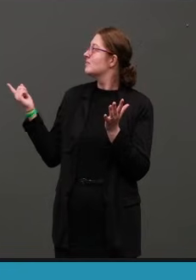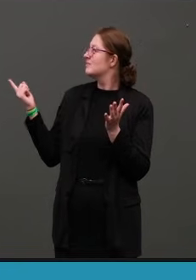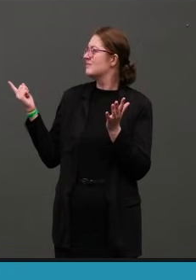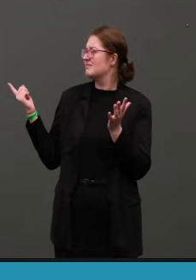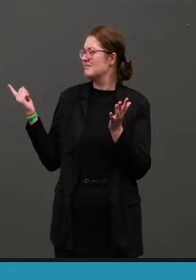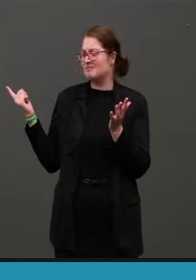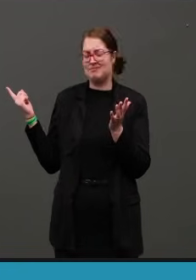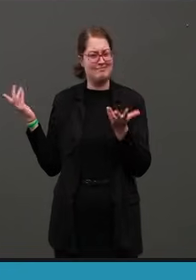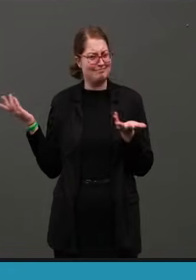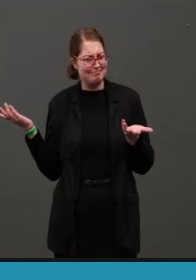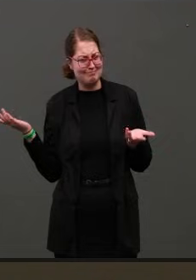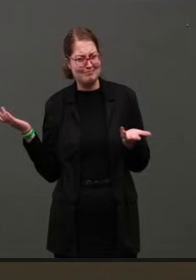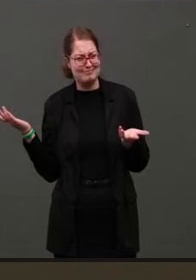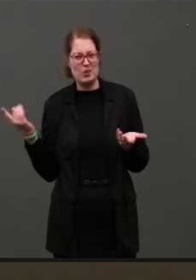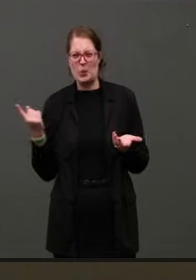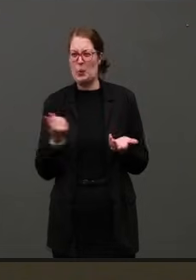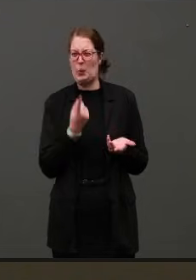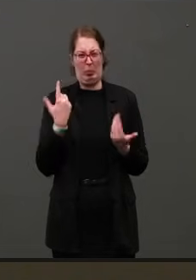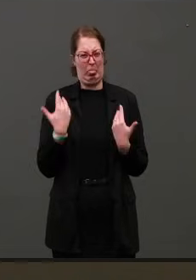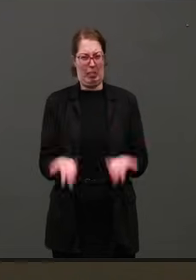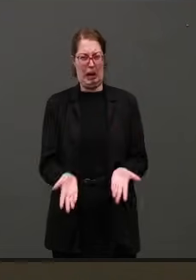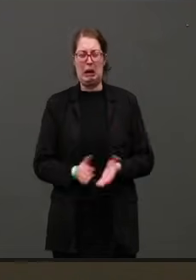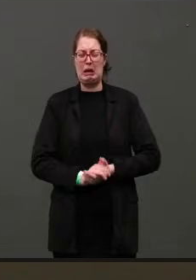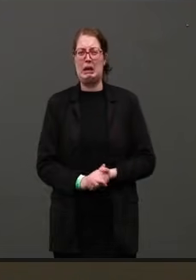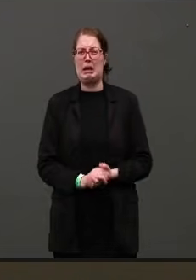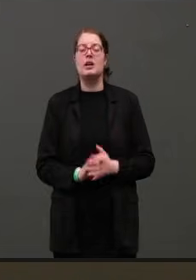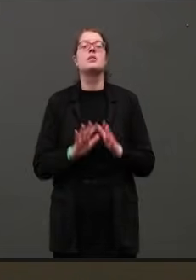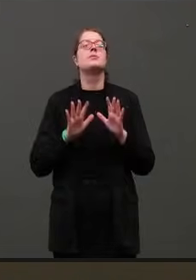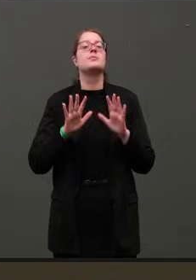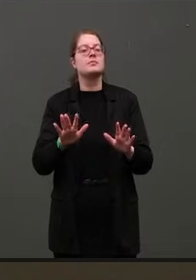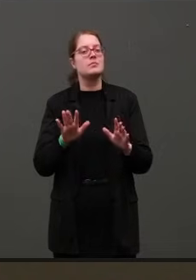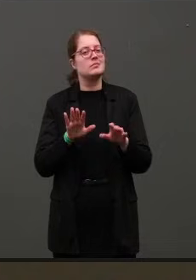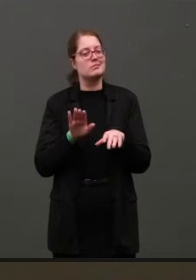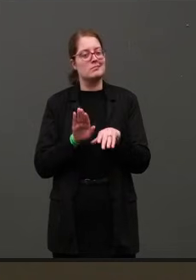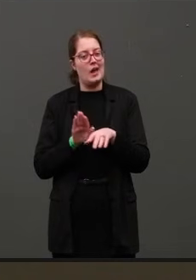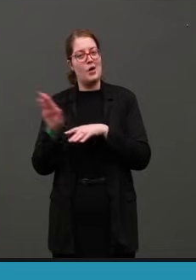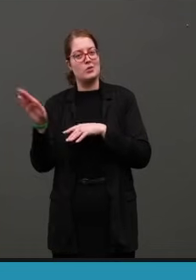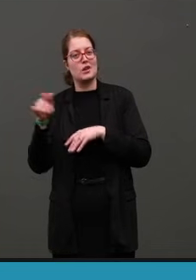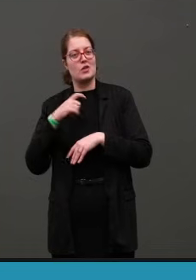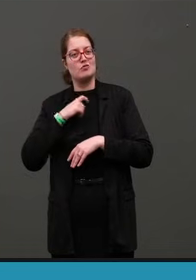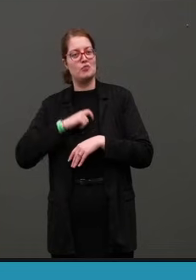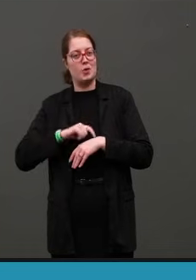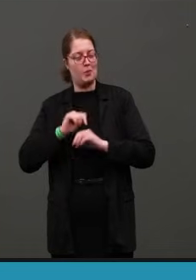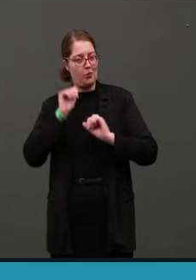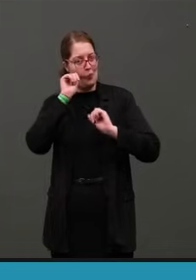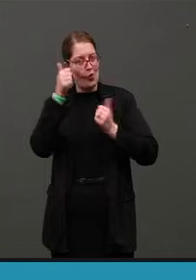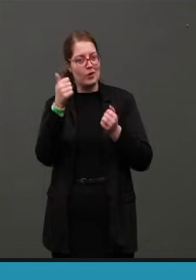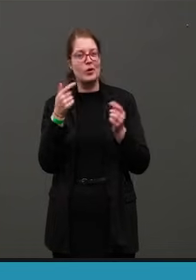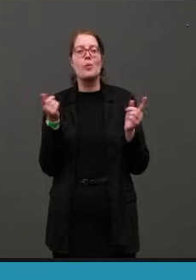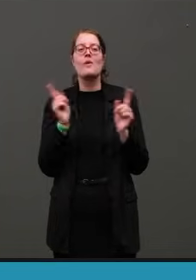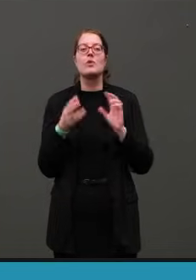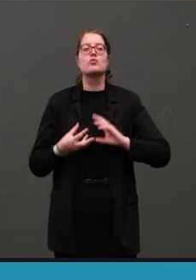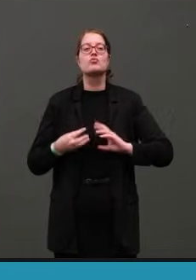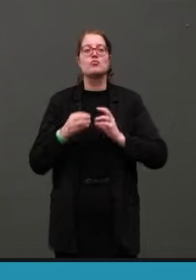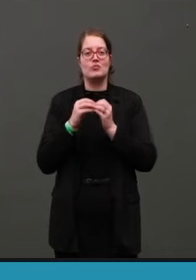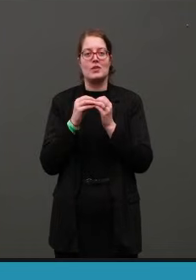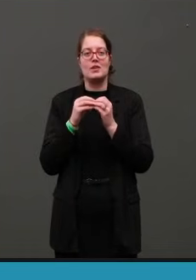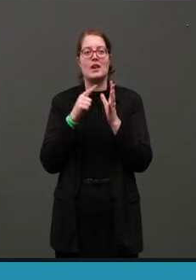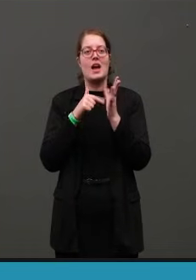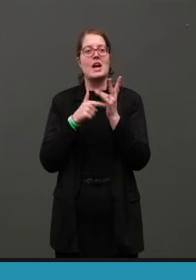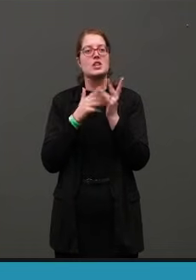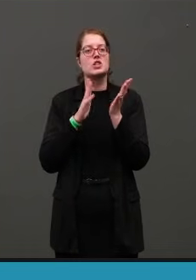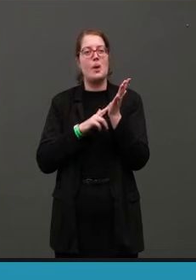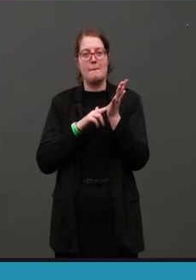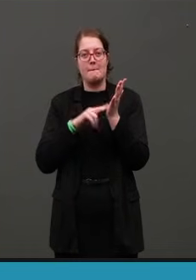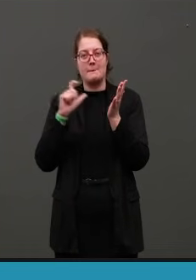Who the hell is that, you may ask? Well, outside of this room, I am probably best known as the creator of Atomic Blonde, the movie starring Charlize